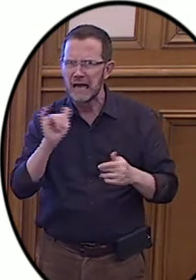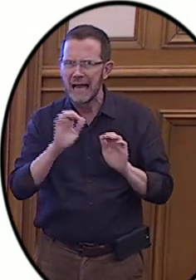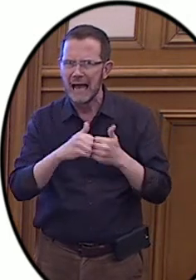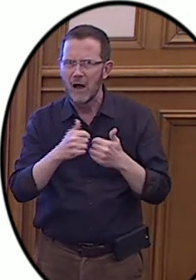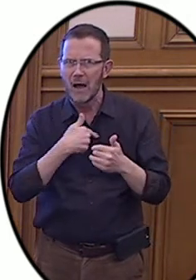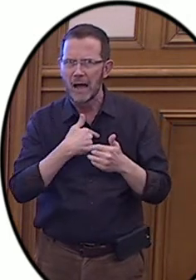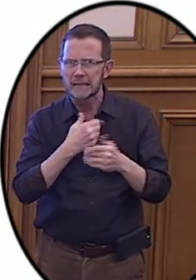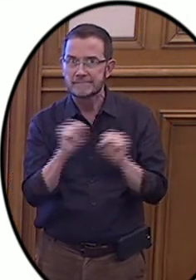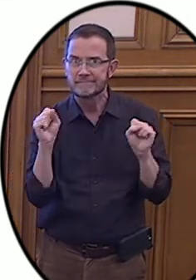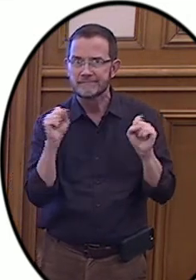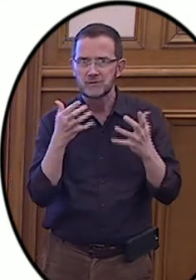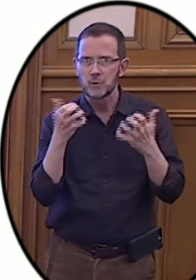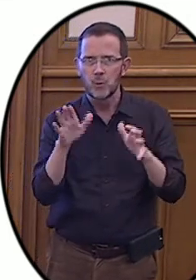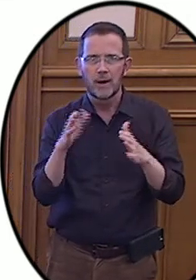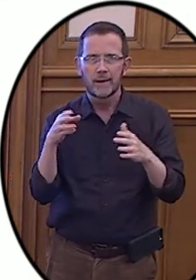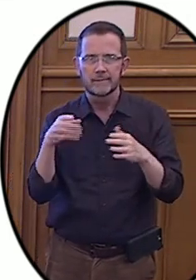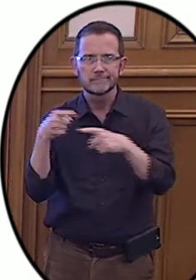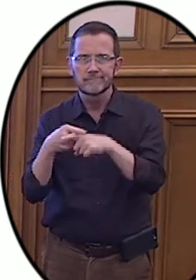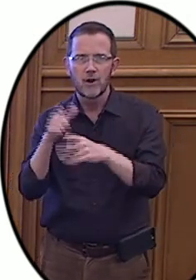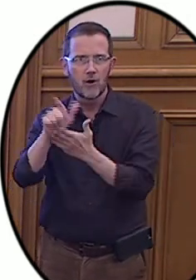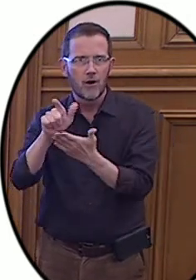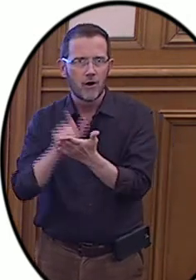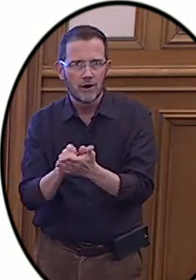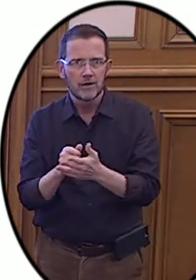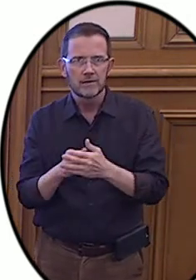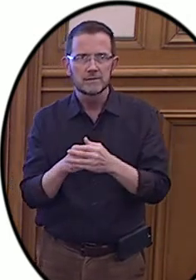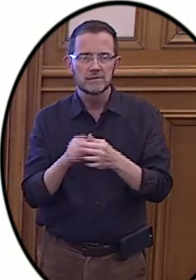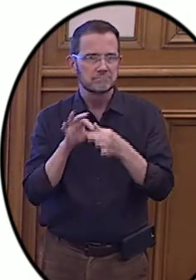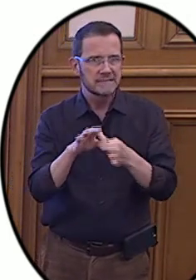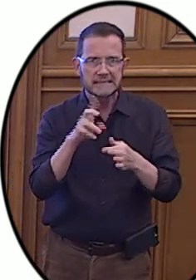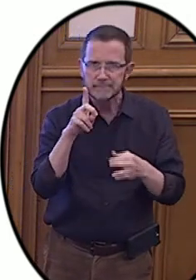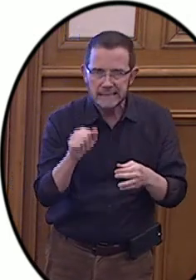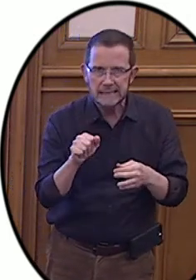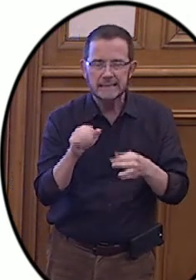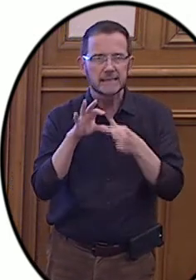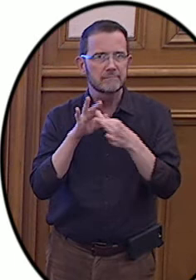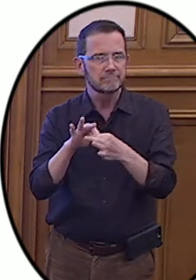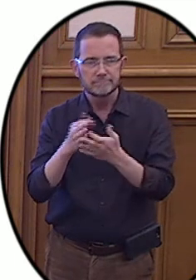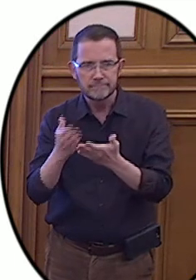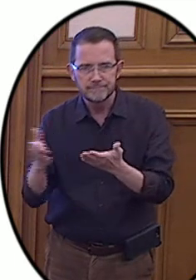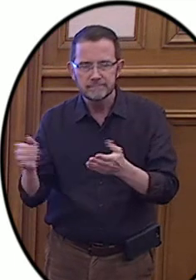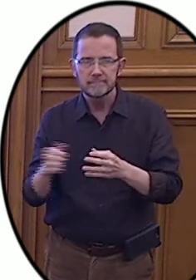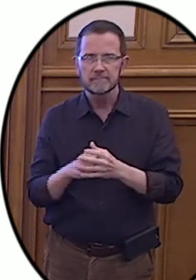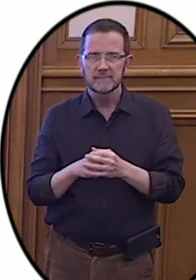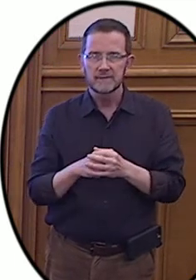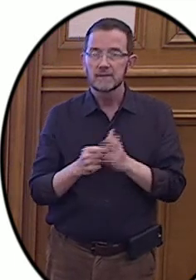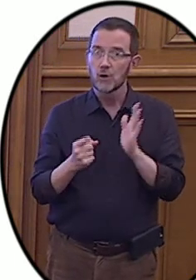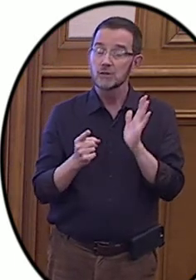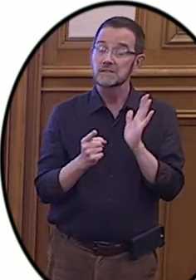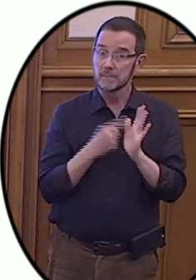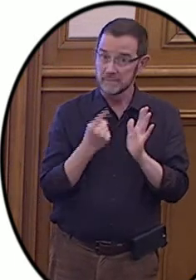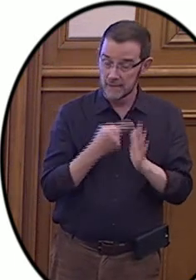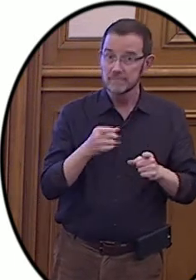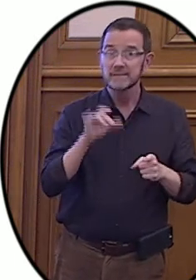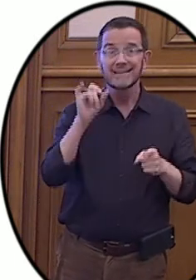requirements. That can sometimes also come up as a requirement of settlement for a discrimination